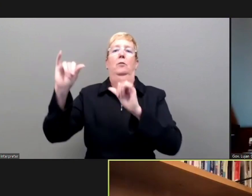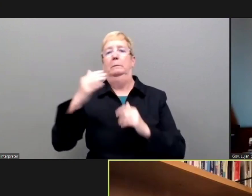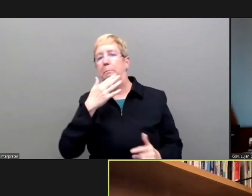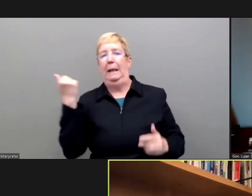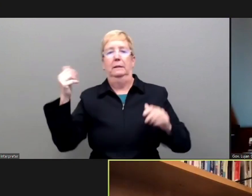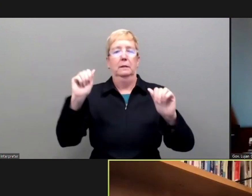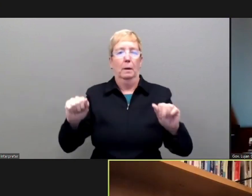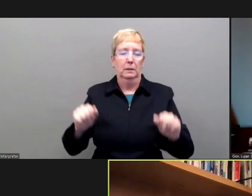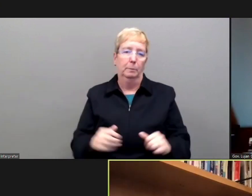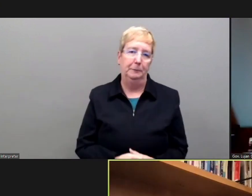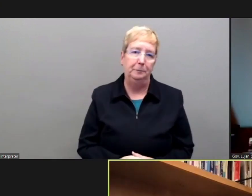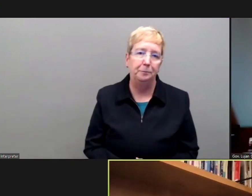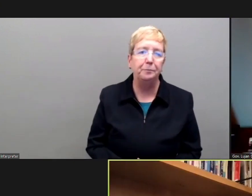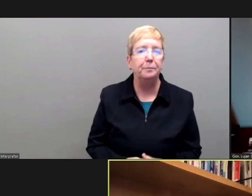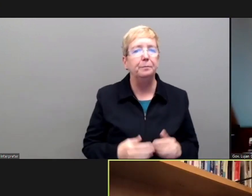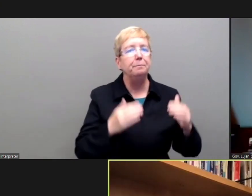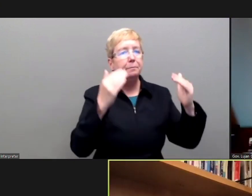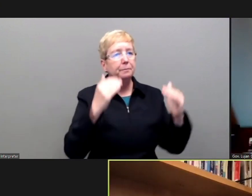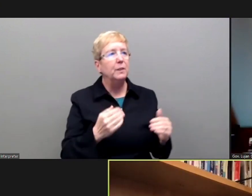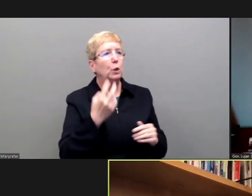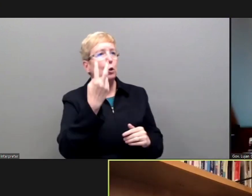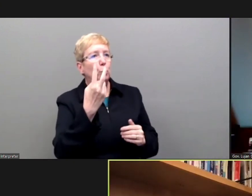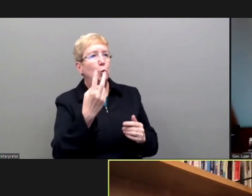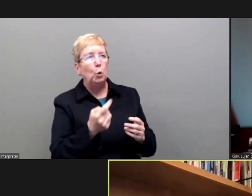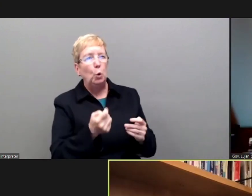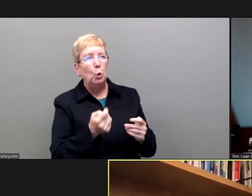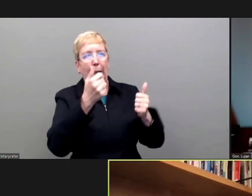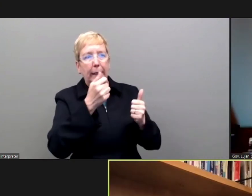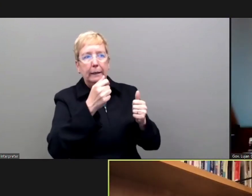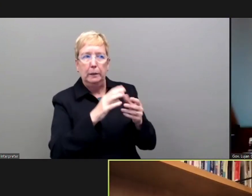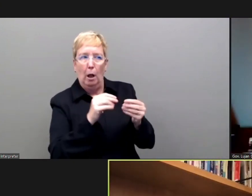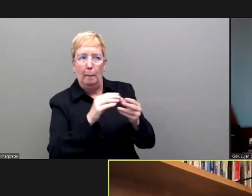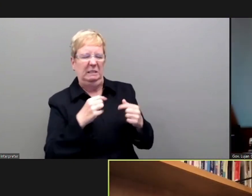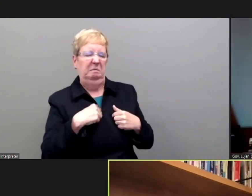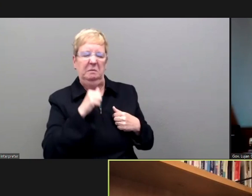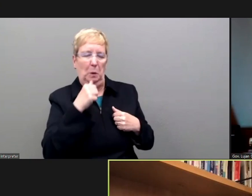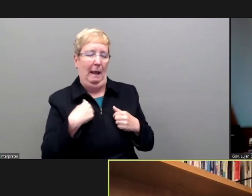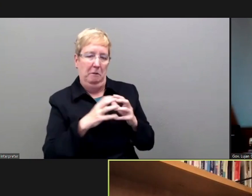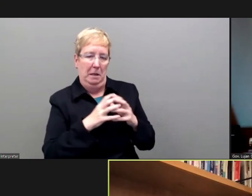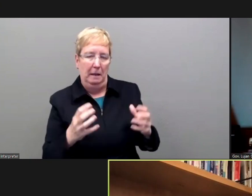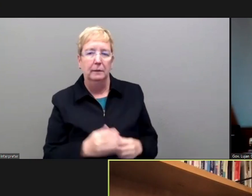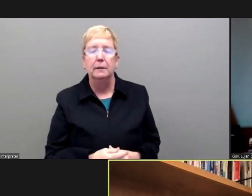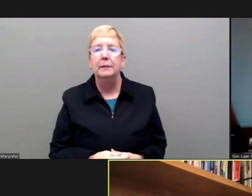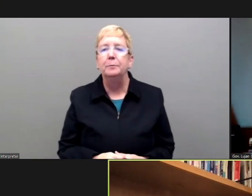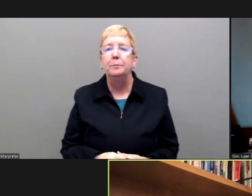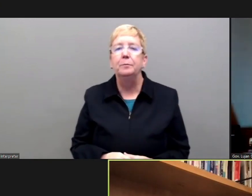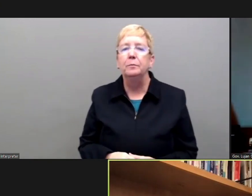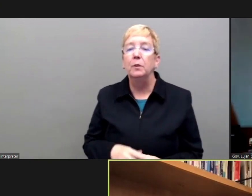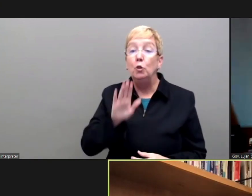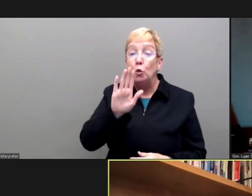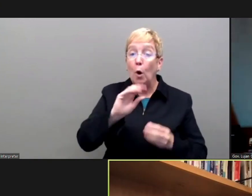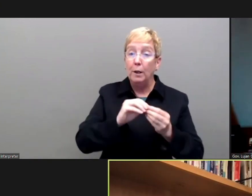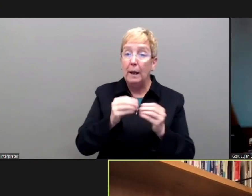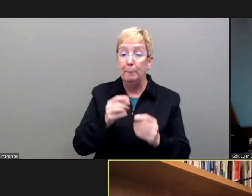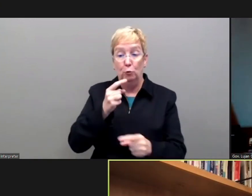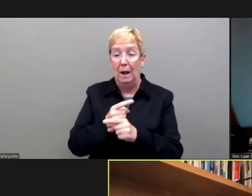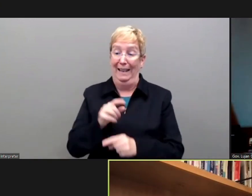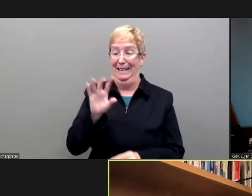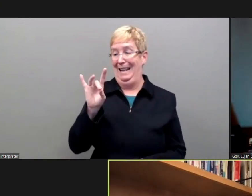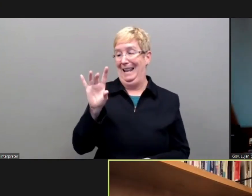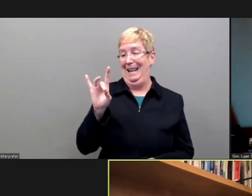And just 2 quick comments, Governor. I don't have much to add. Number one, your number was correct. There are only 8 schools that have